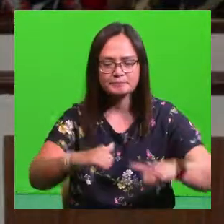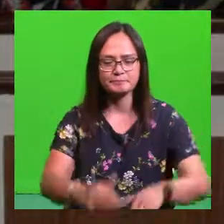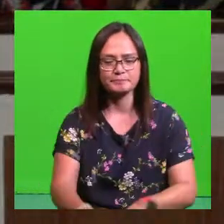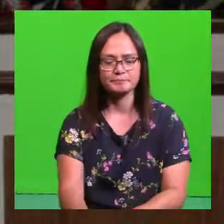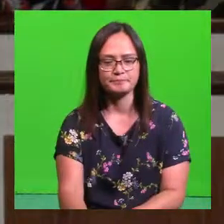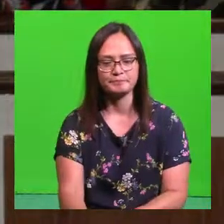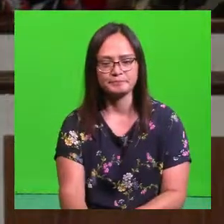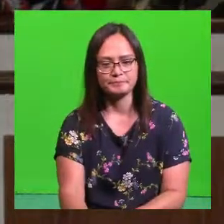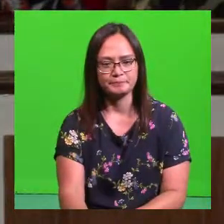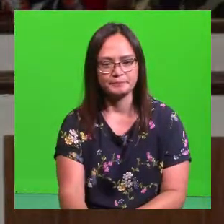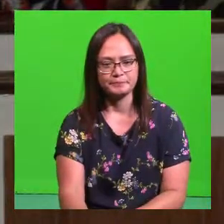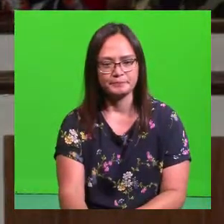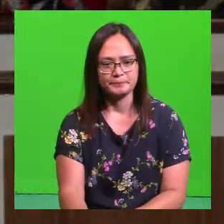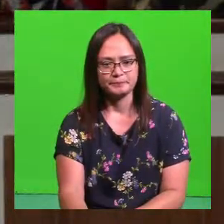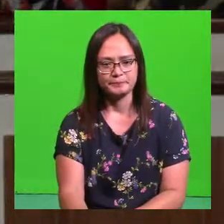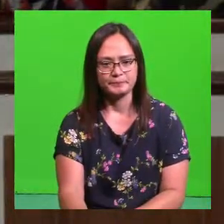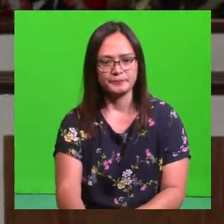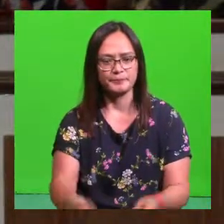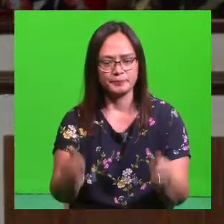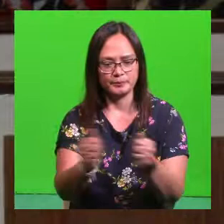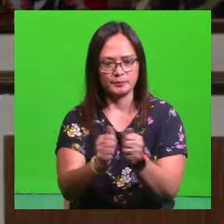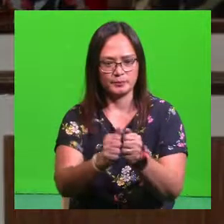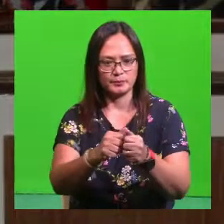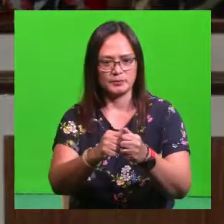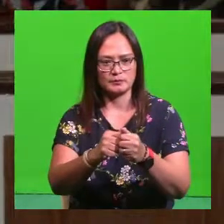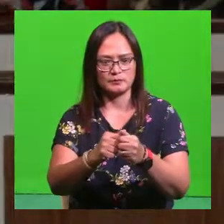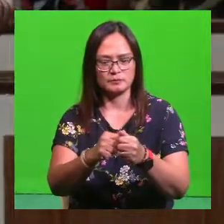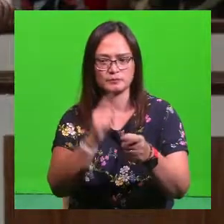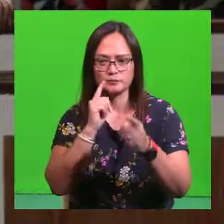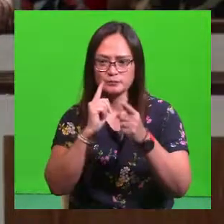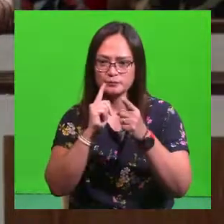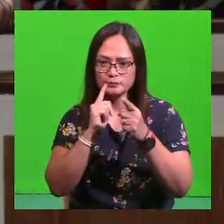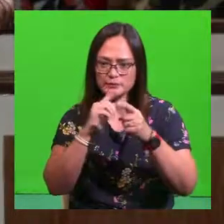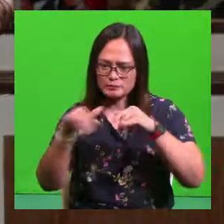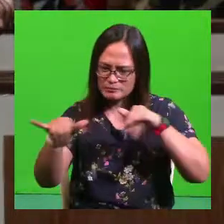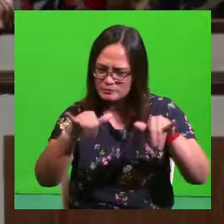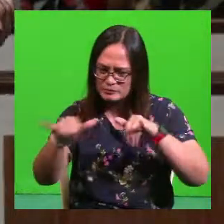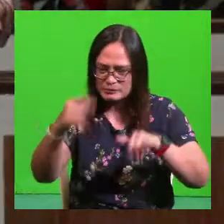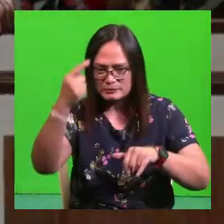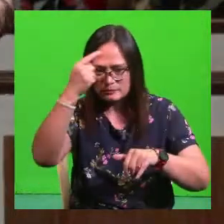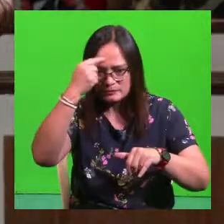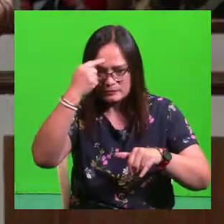With the same mind. For